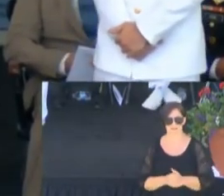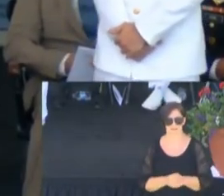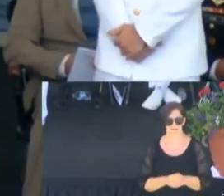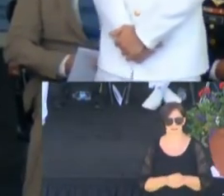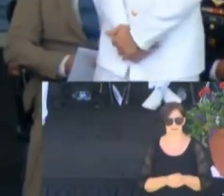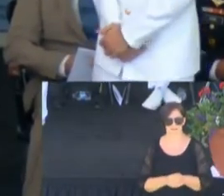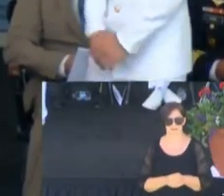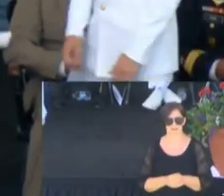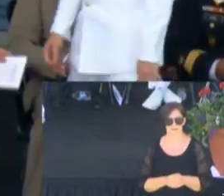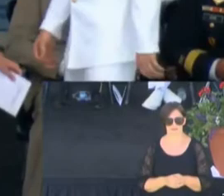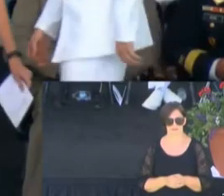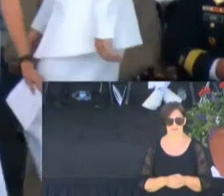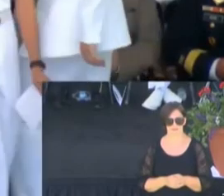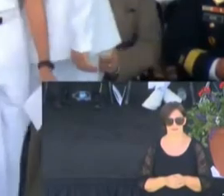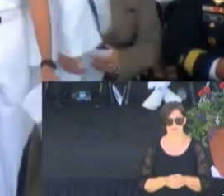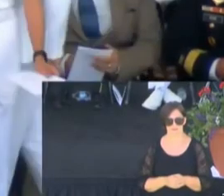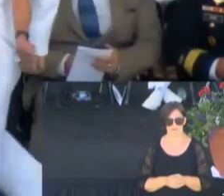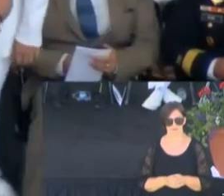hooray!